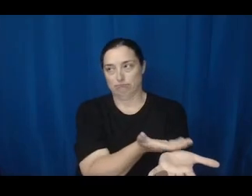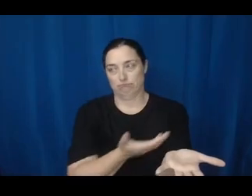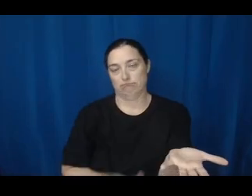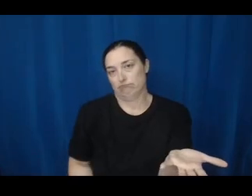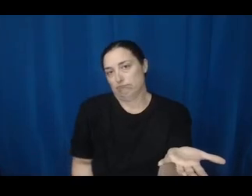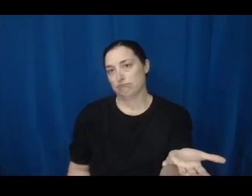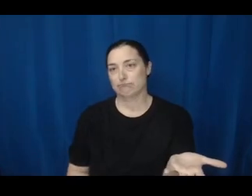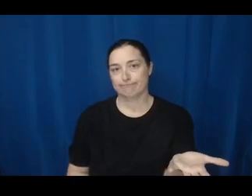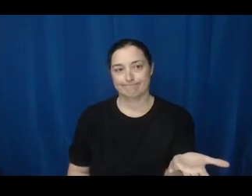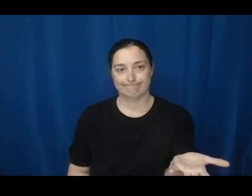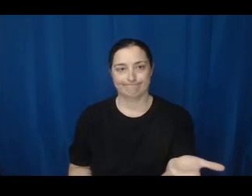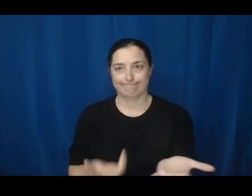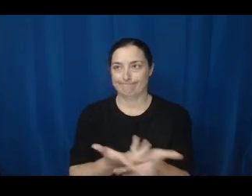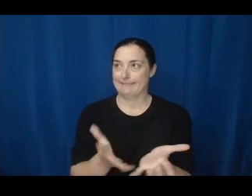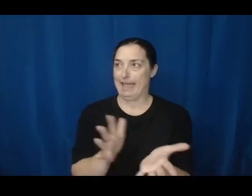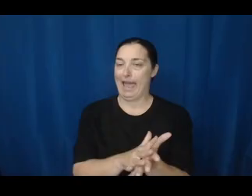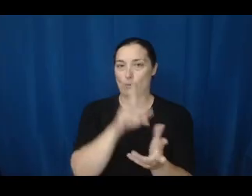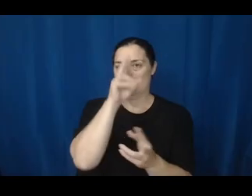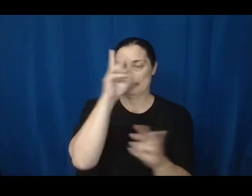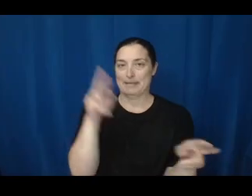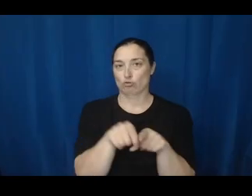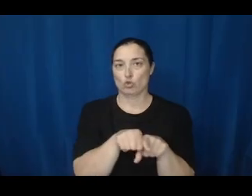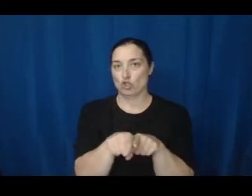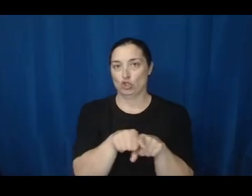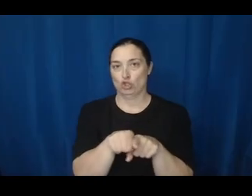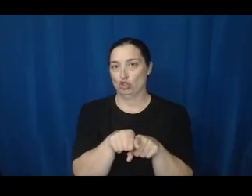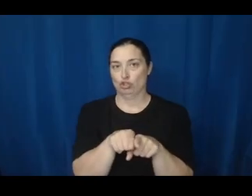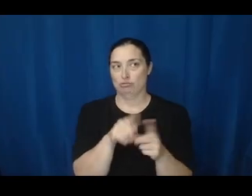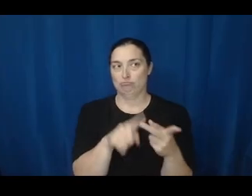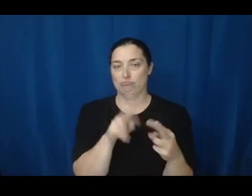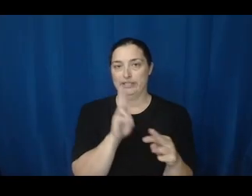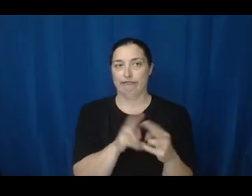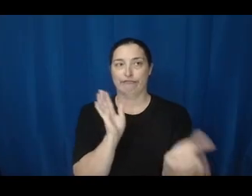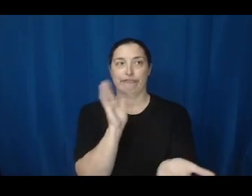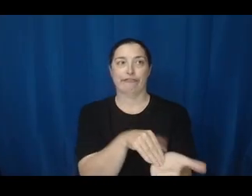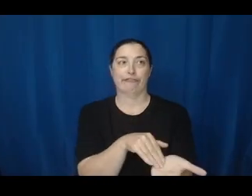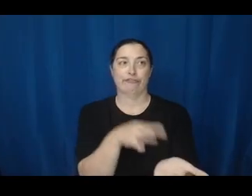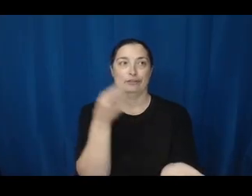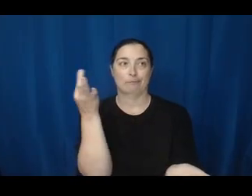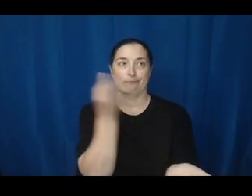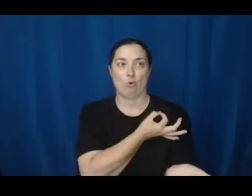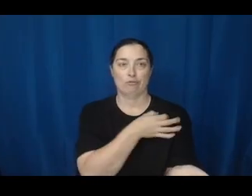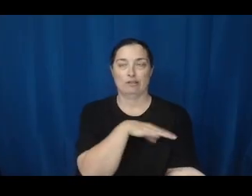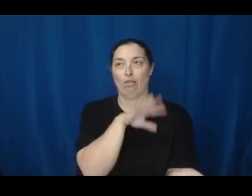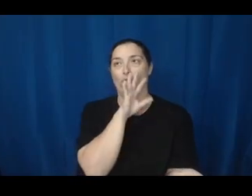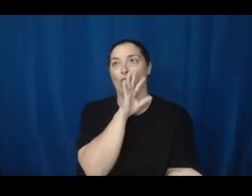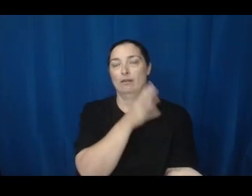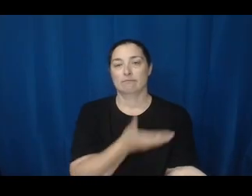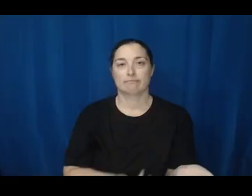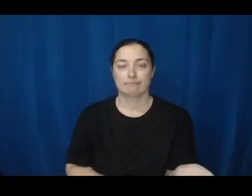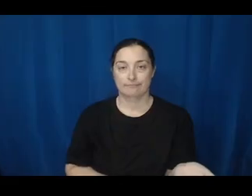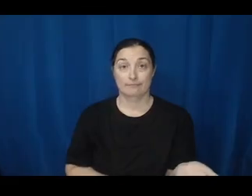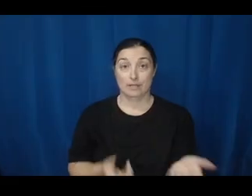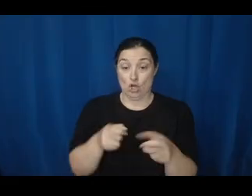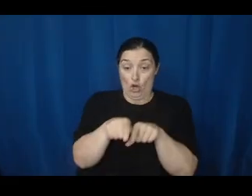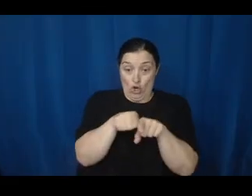are we expected to learn from places that we think are boring? The best way to learn is through getting out and seeing what the real